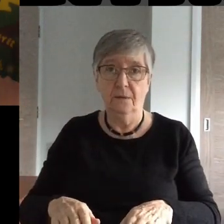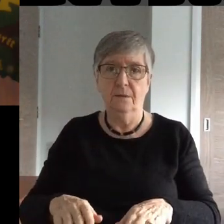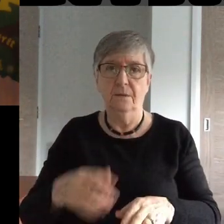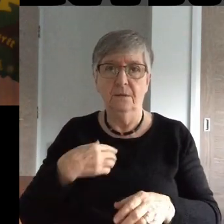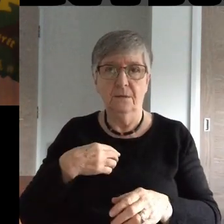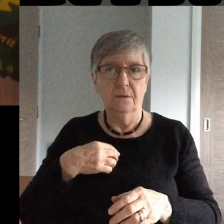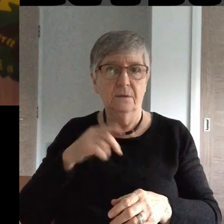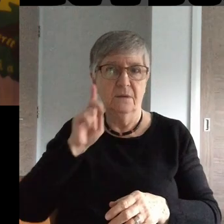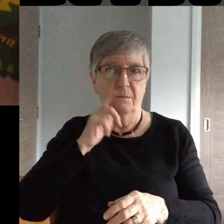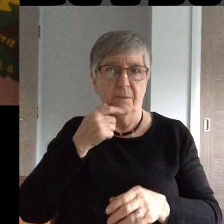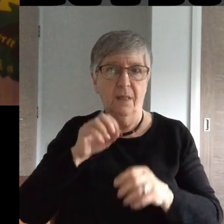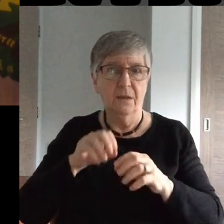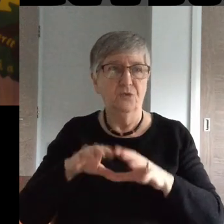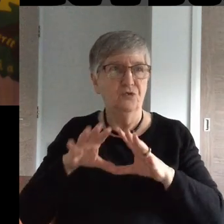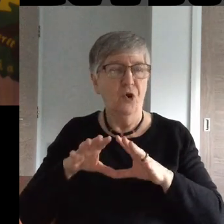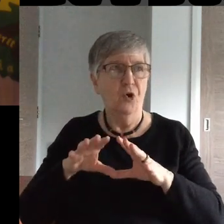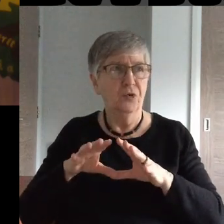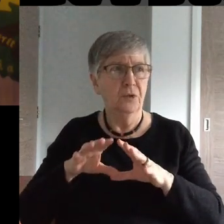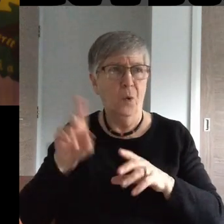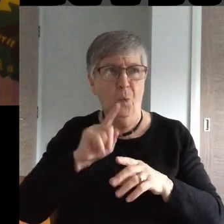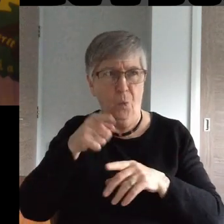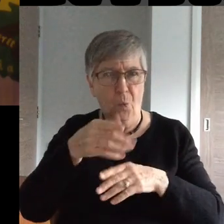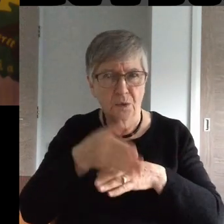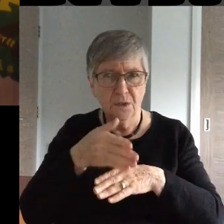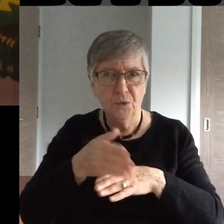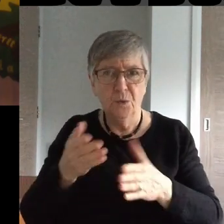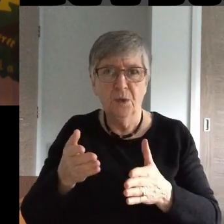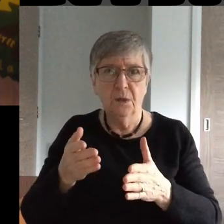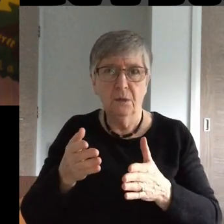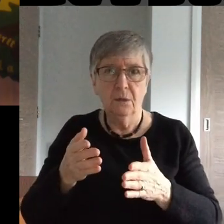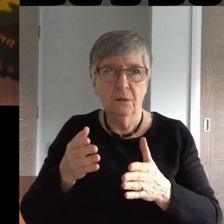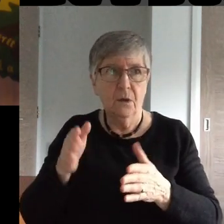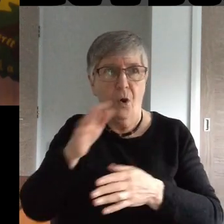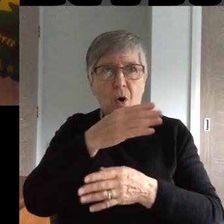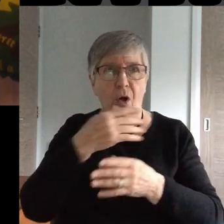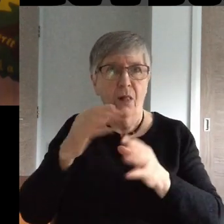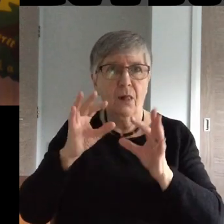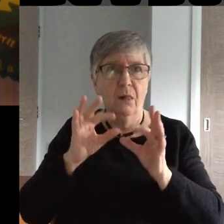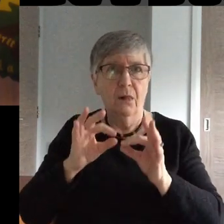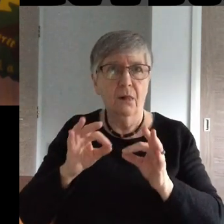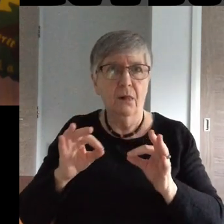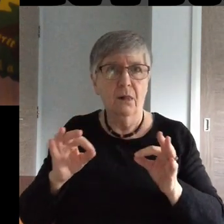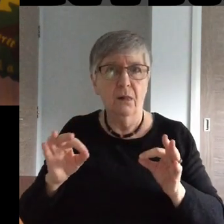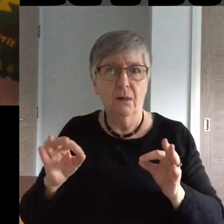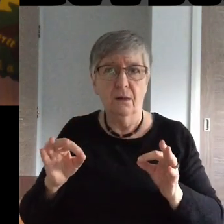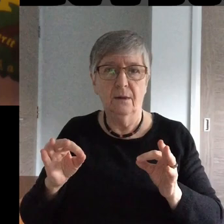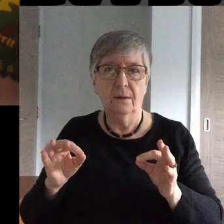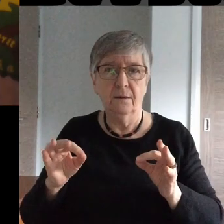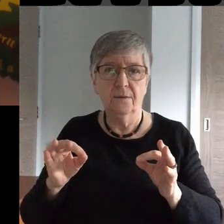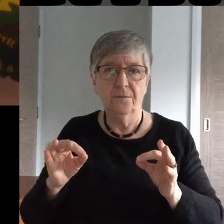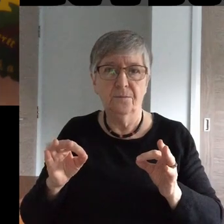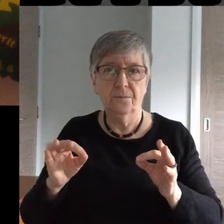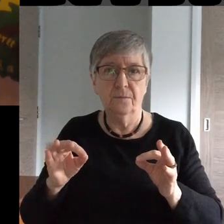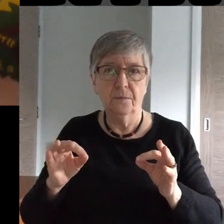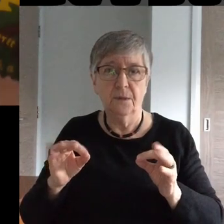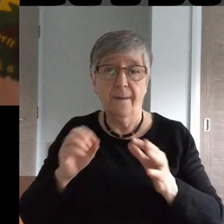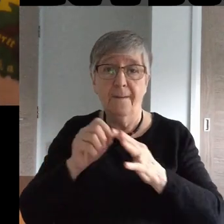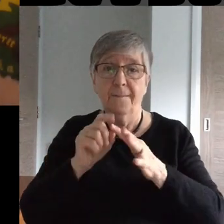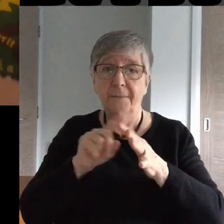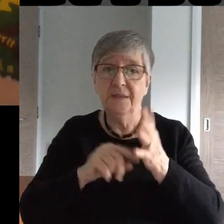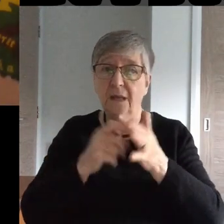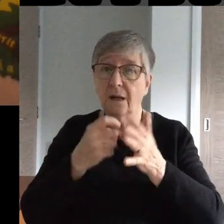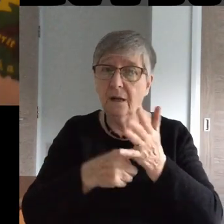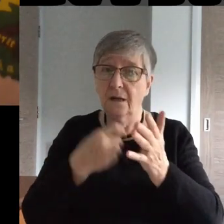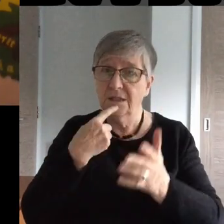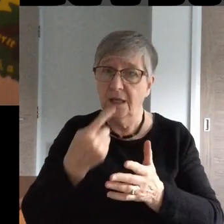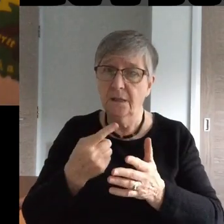The shock, the silence that must have fallen on that room. No, you will never wash